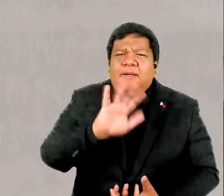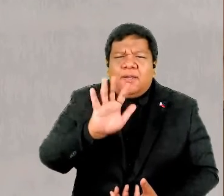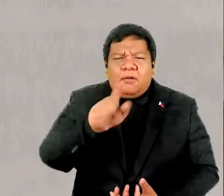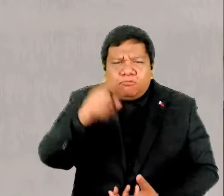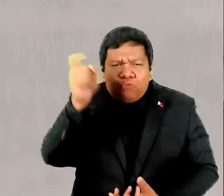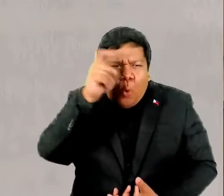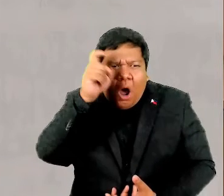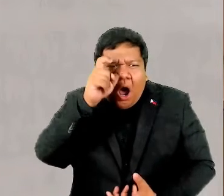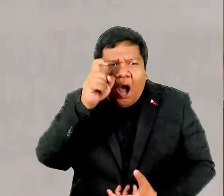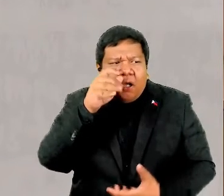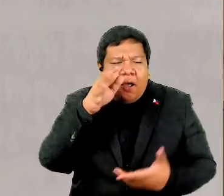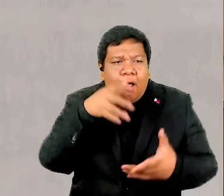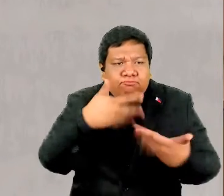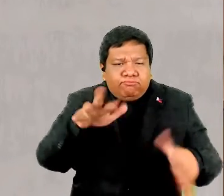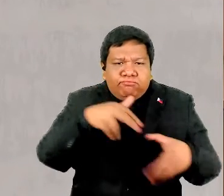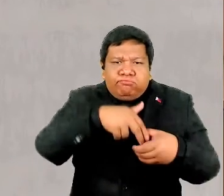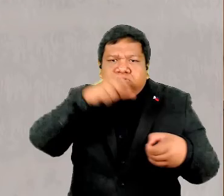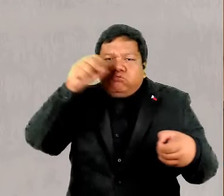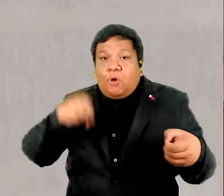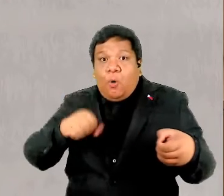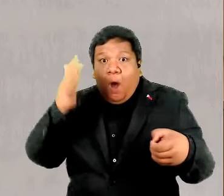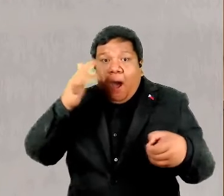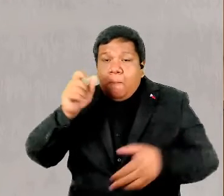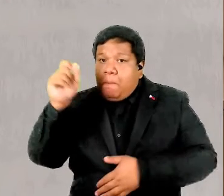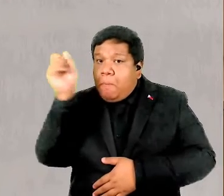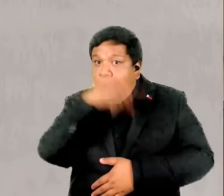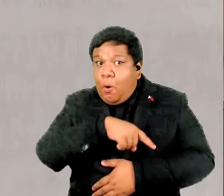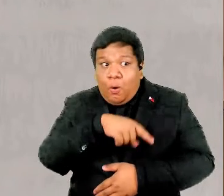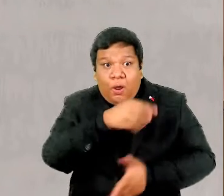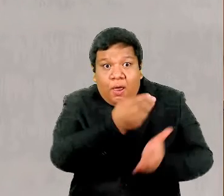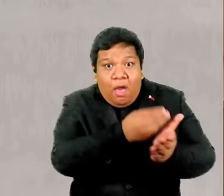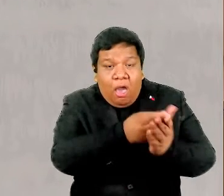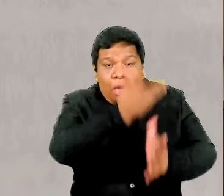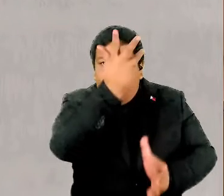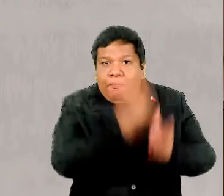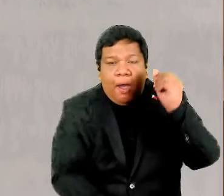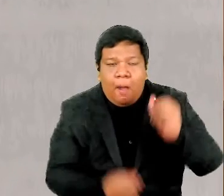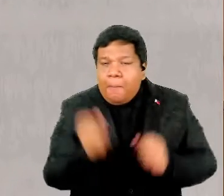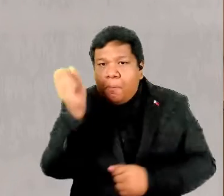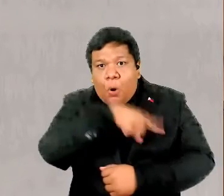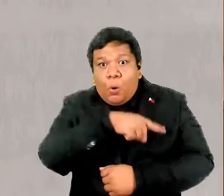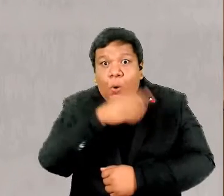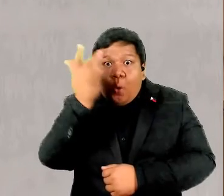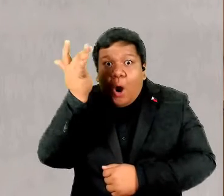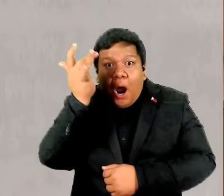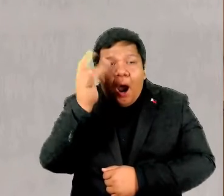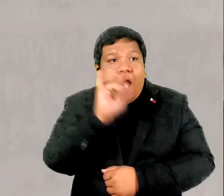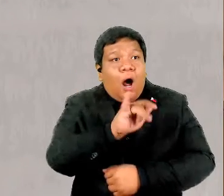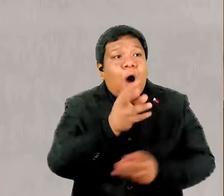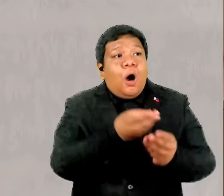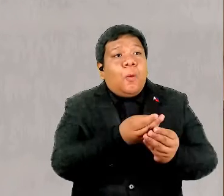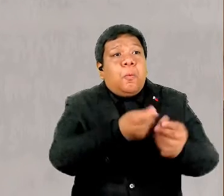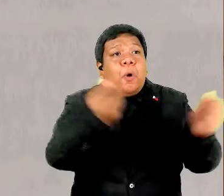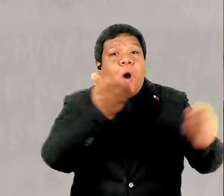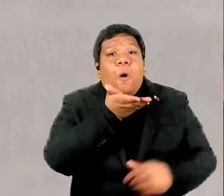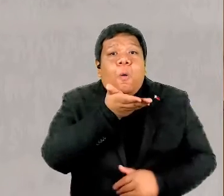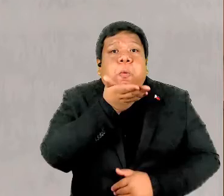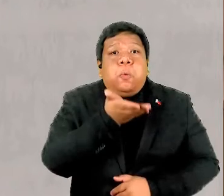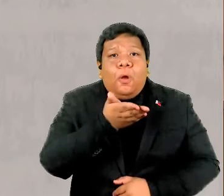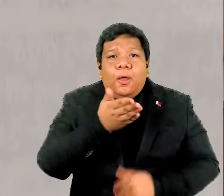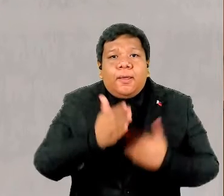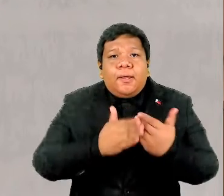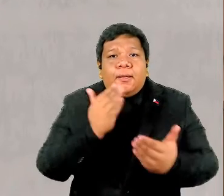know when to quit, because in a blink of an eye, wealth disappears, for it will sprout wings and fly away like an